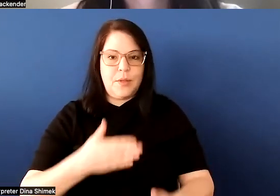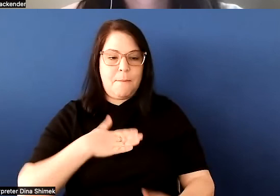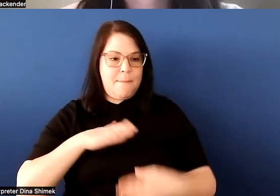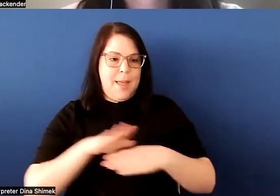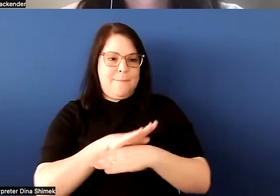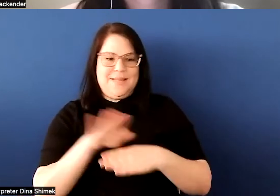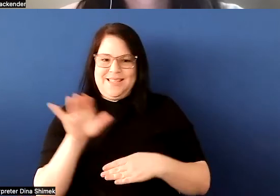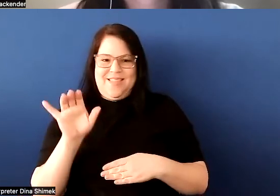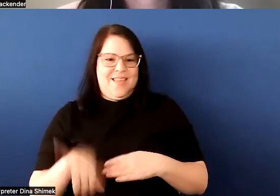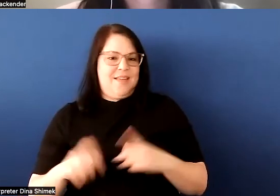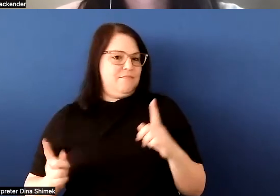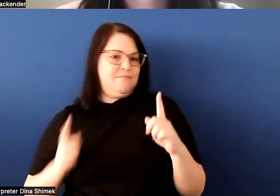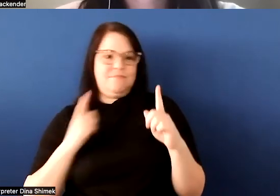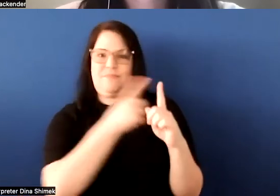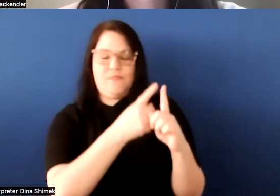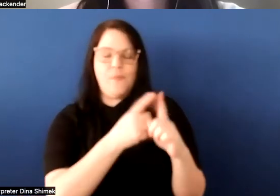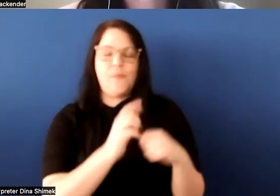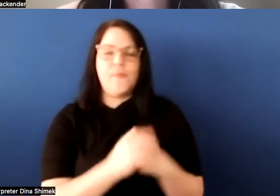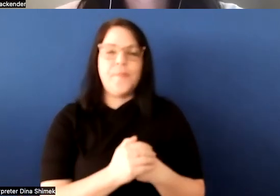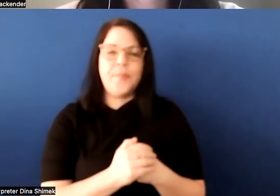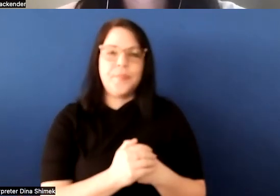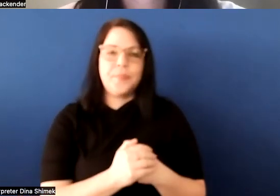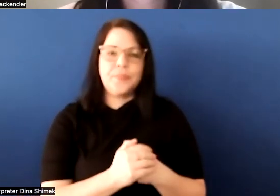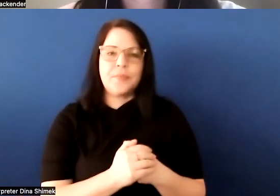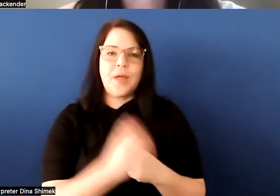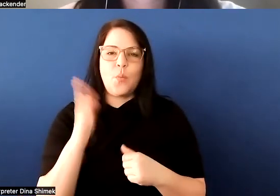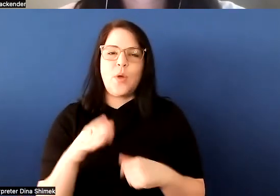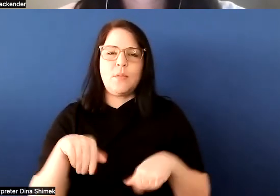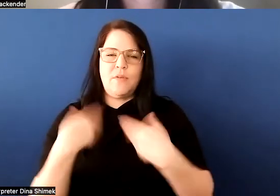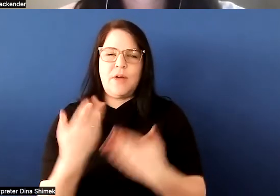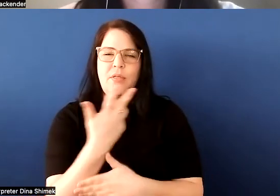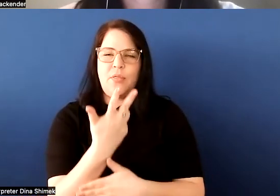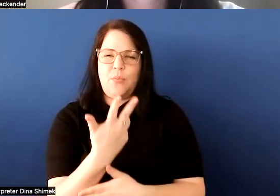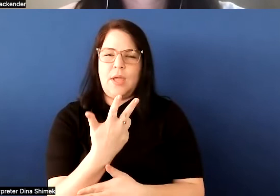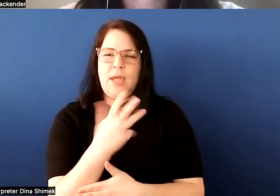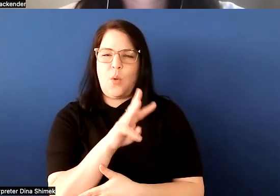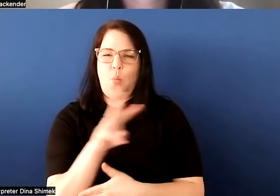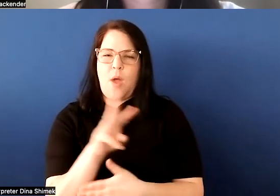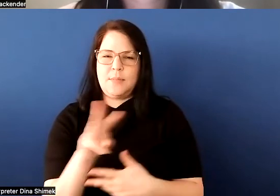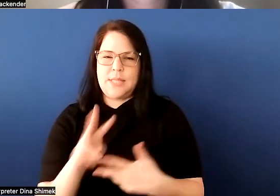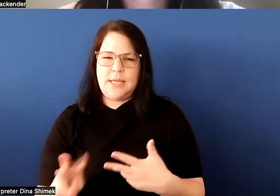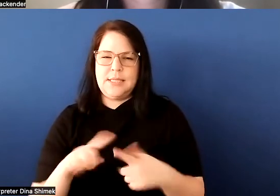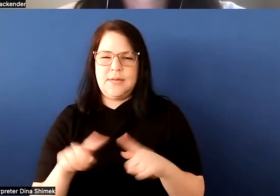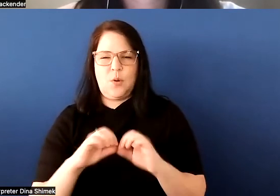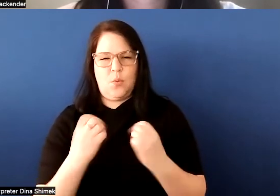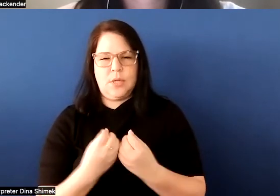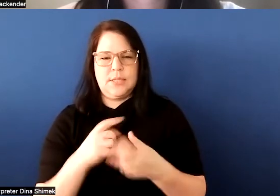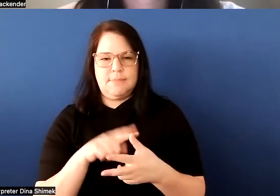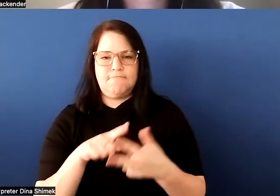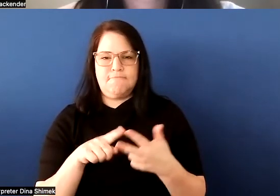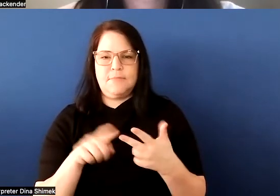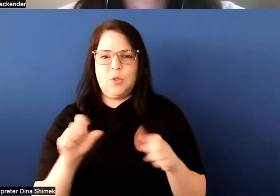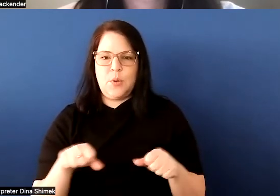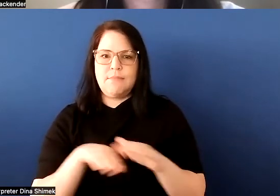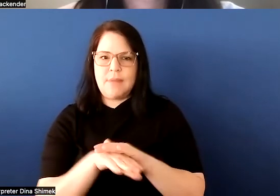exactly what we do. I'm going to give you 3 websites of organizations that you can use